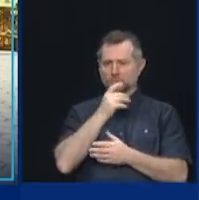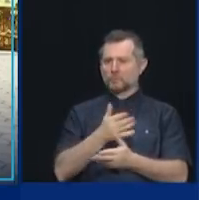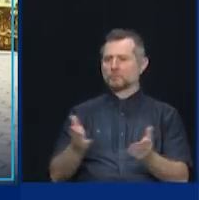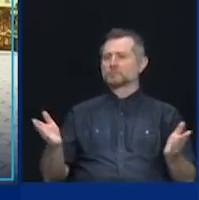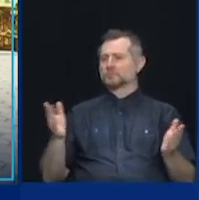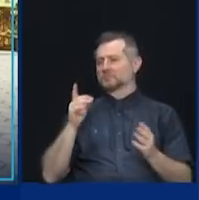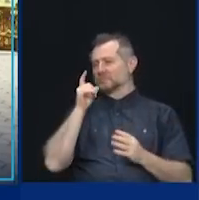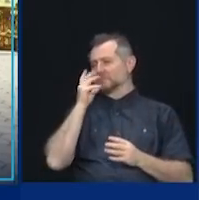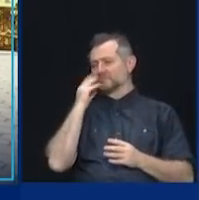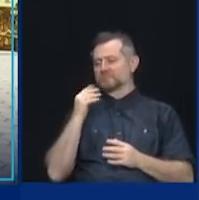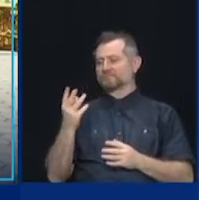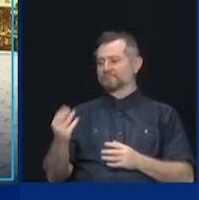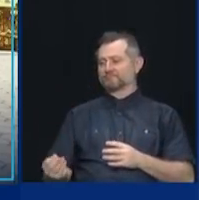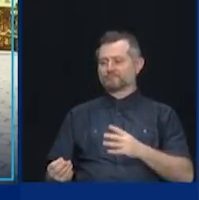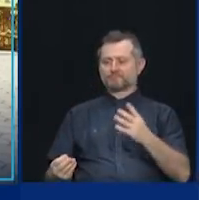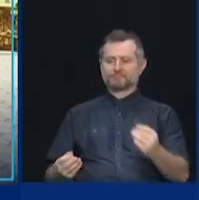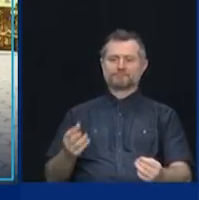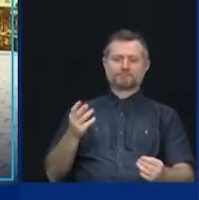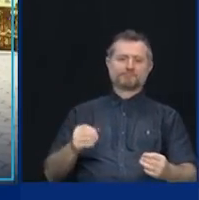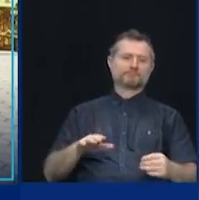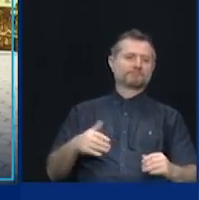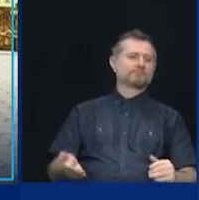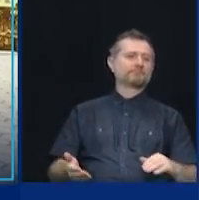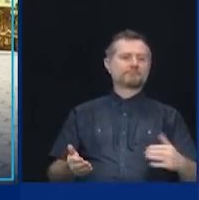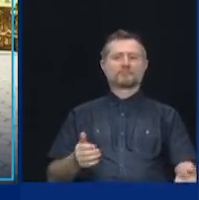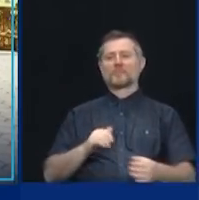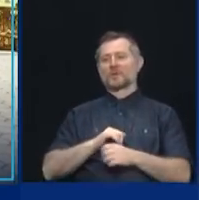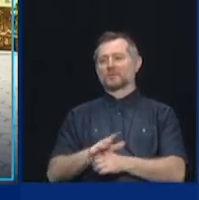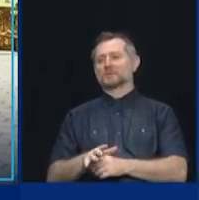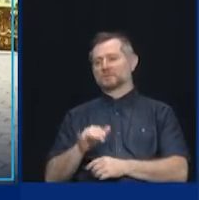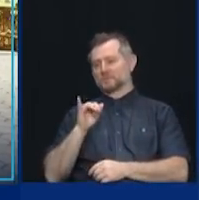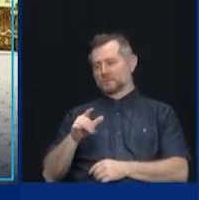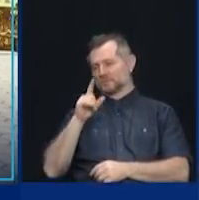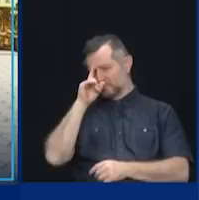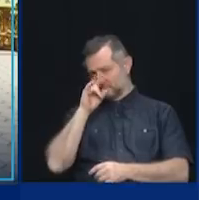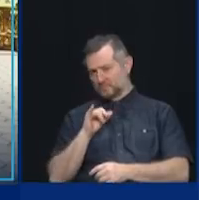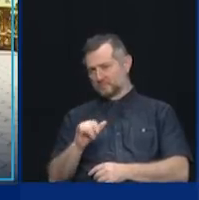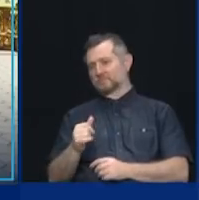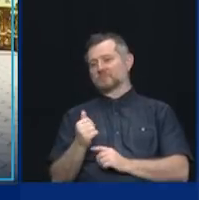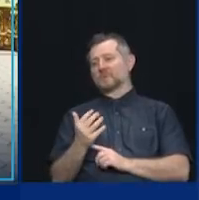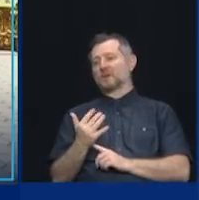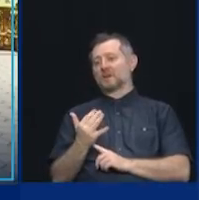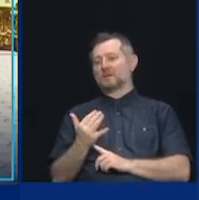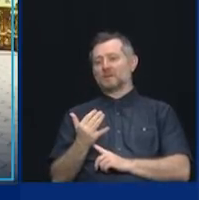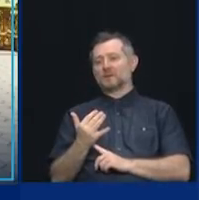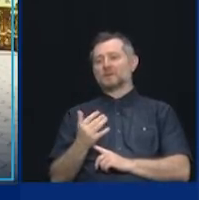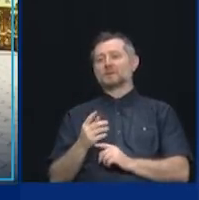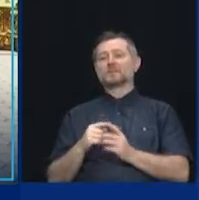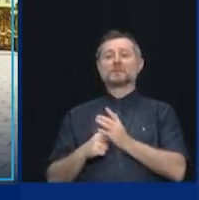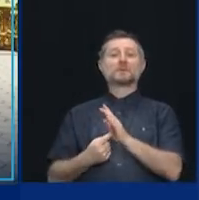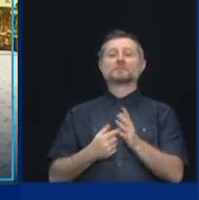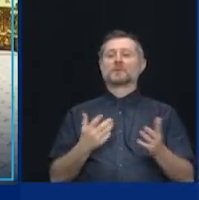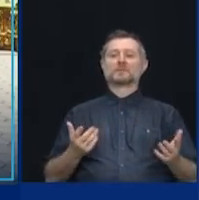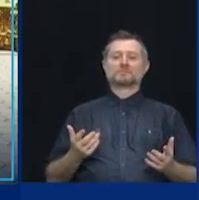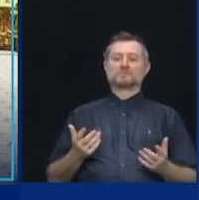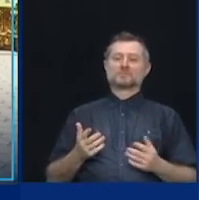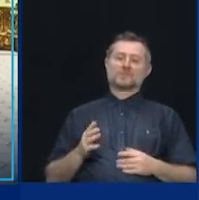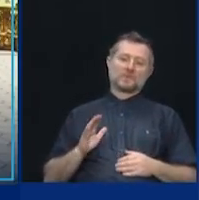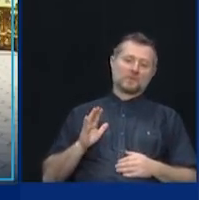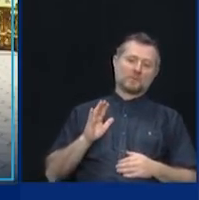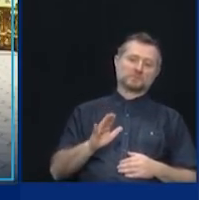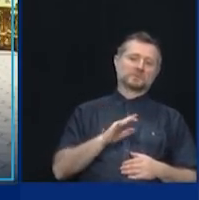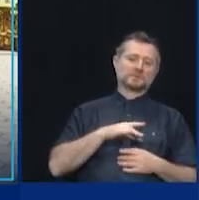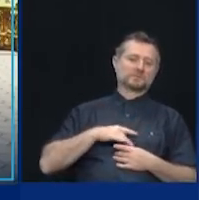during COVID. And the eternal flame says, your spirit is